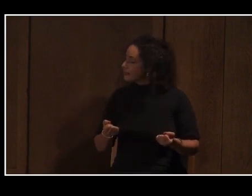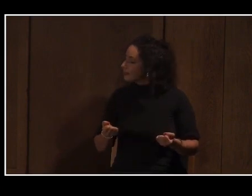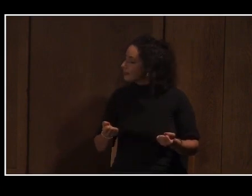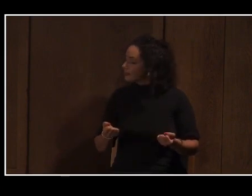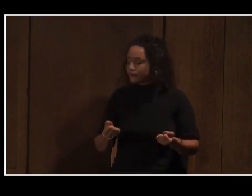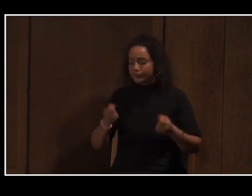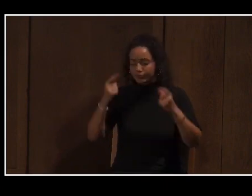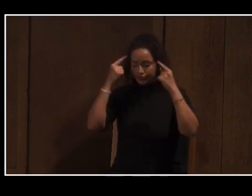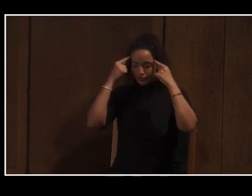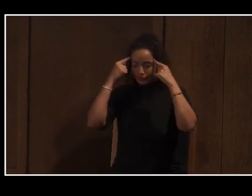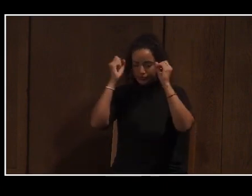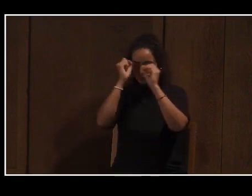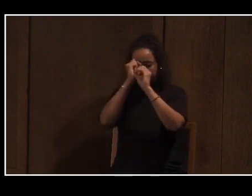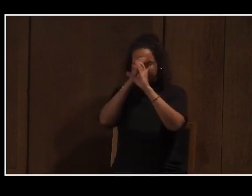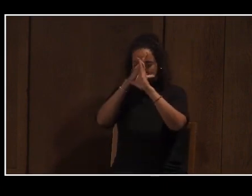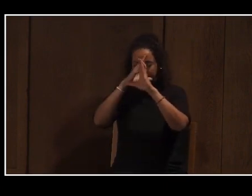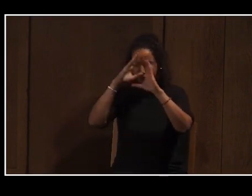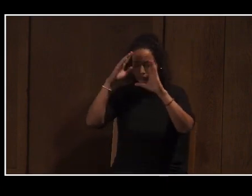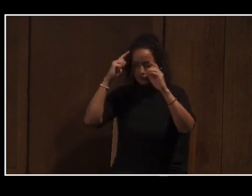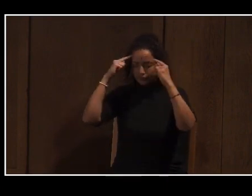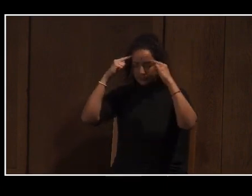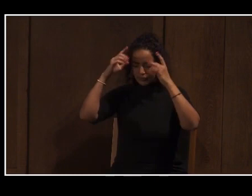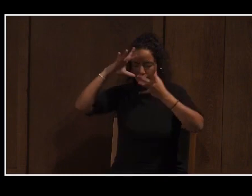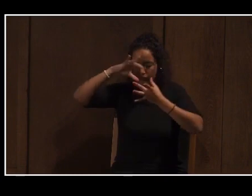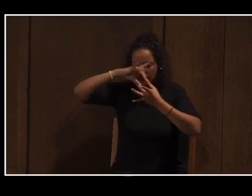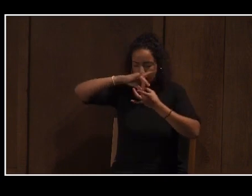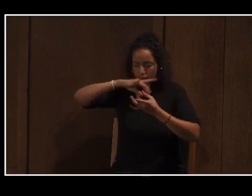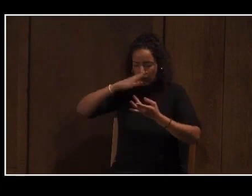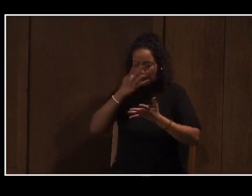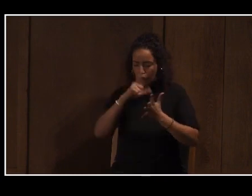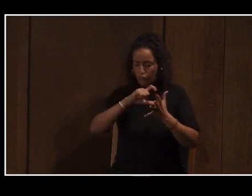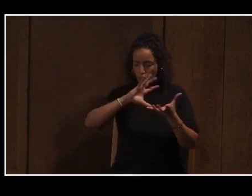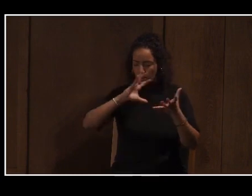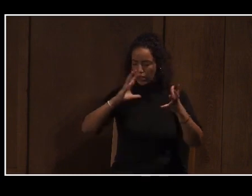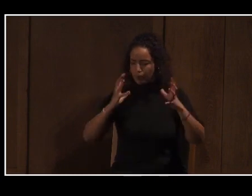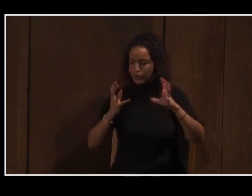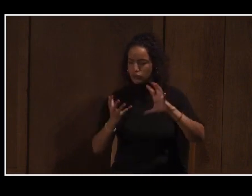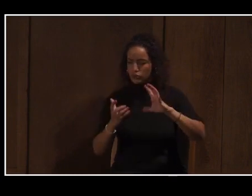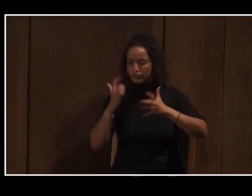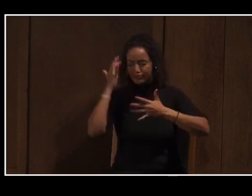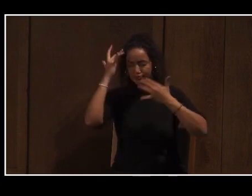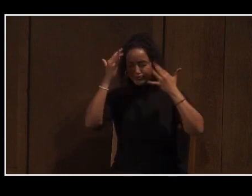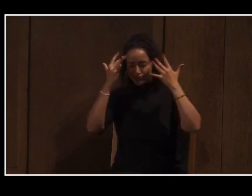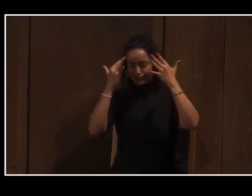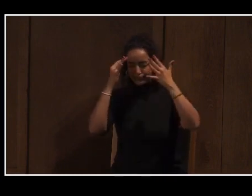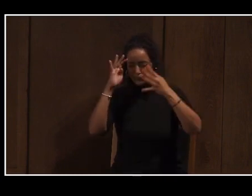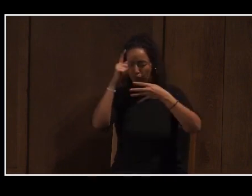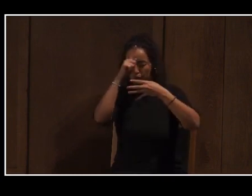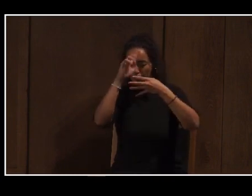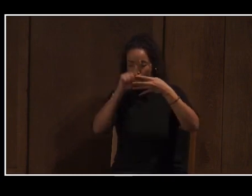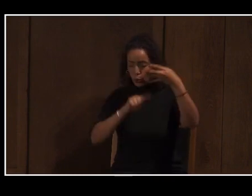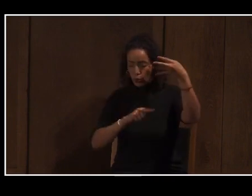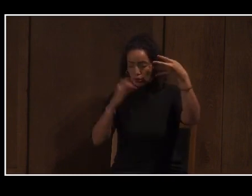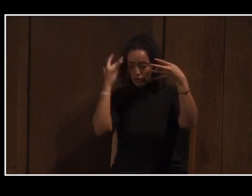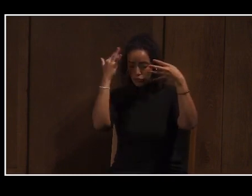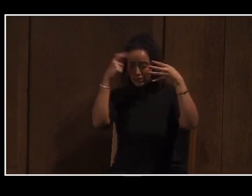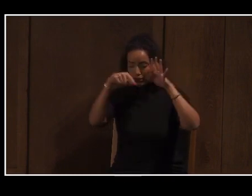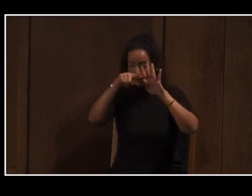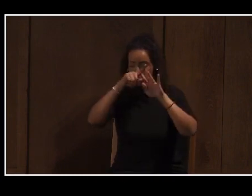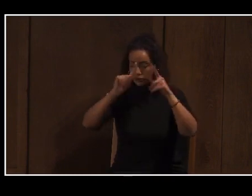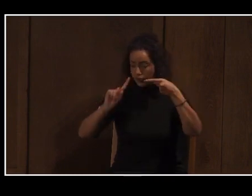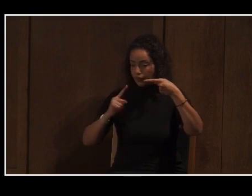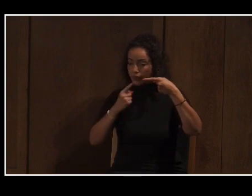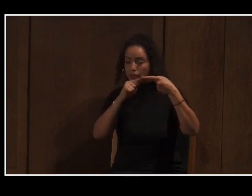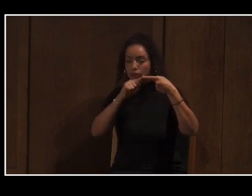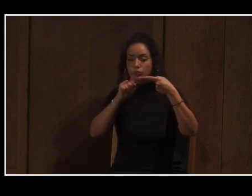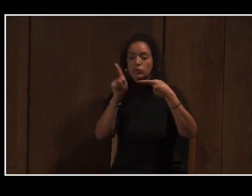centering in 4 dimensions and 4 principles. And the first principle is